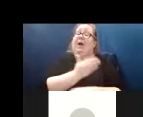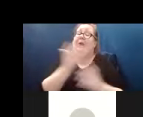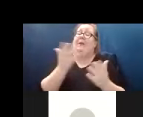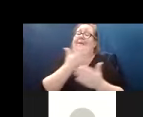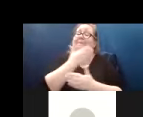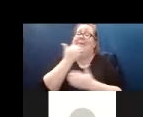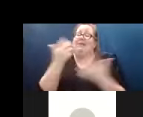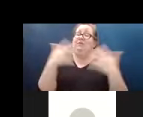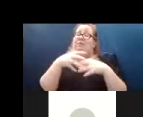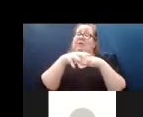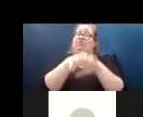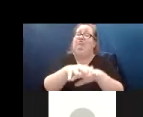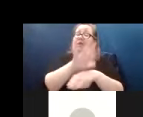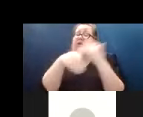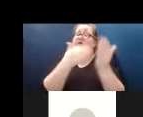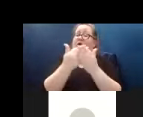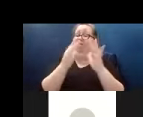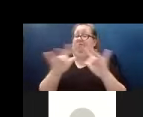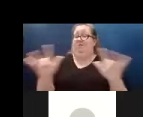all, etc.